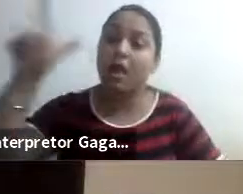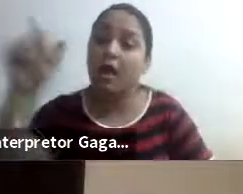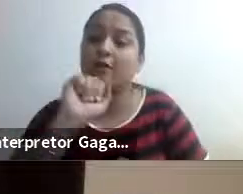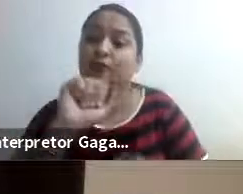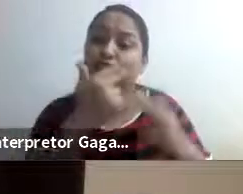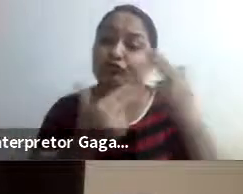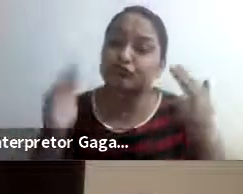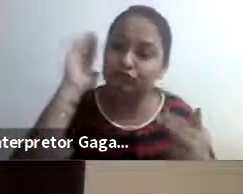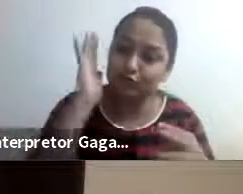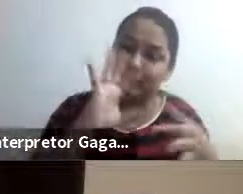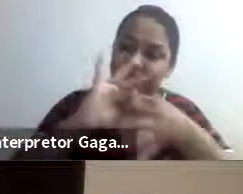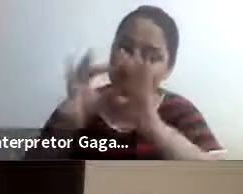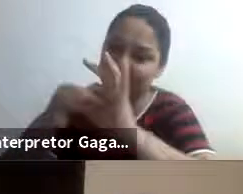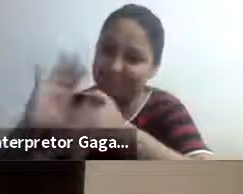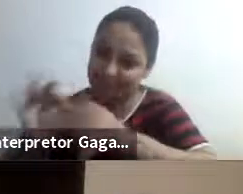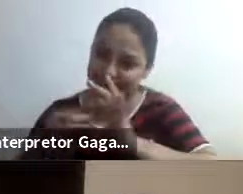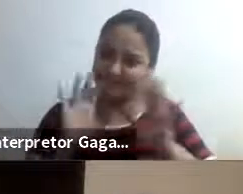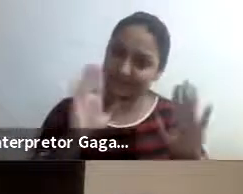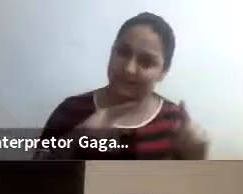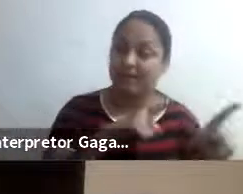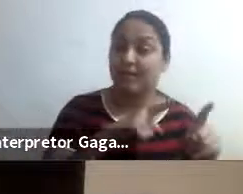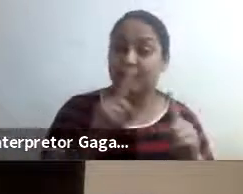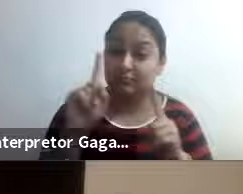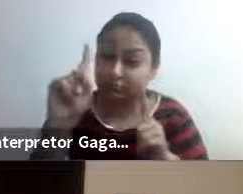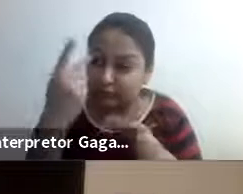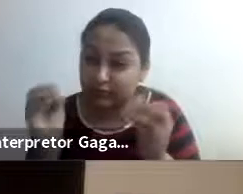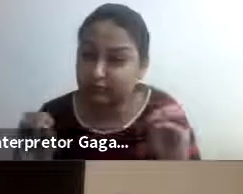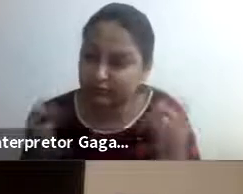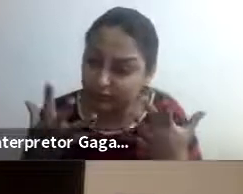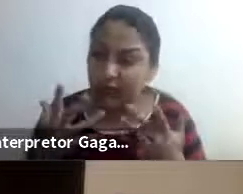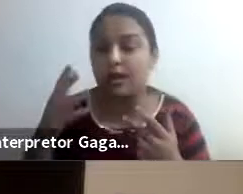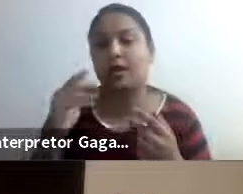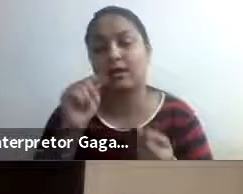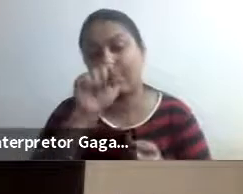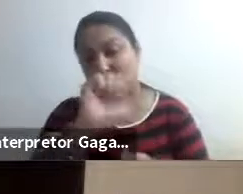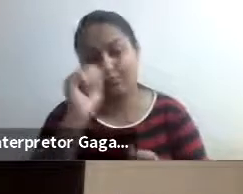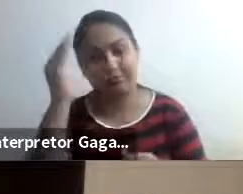that are some of her primary memories from these periods, but